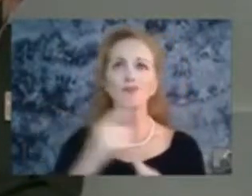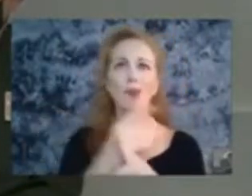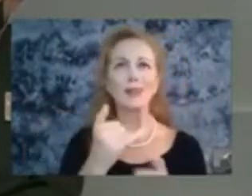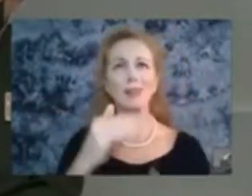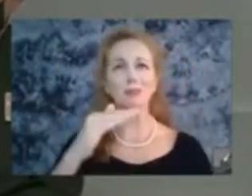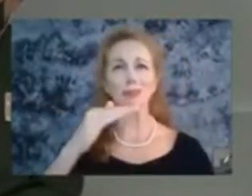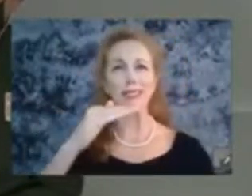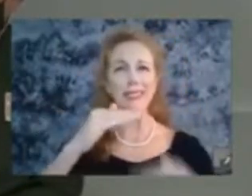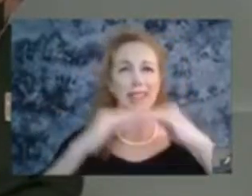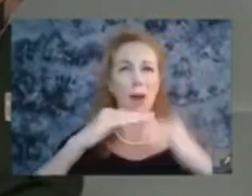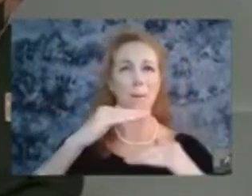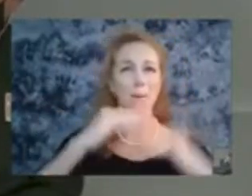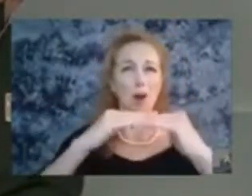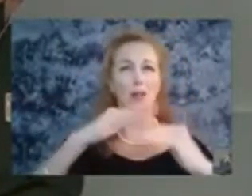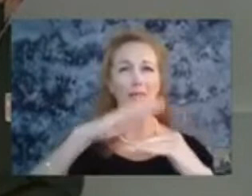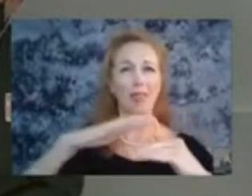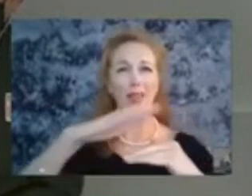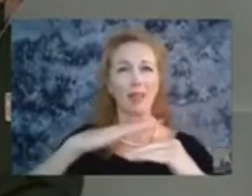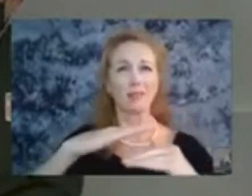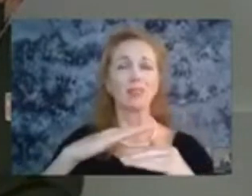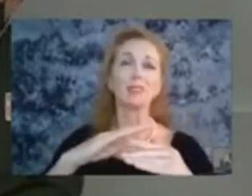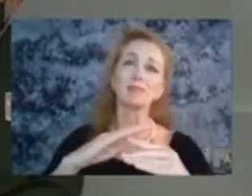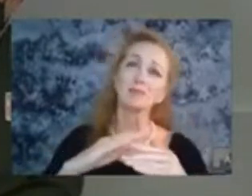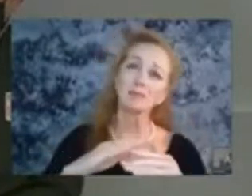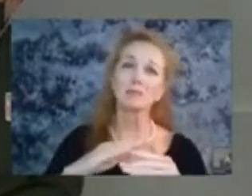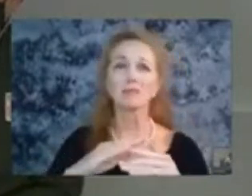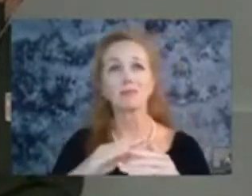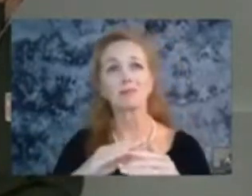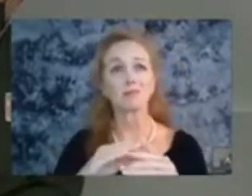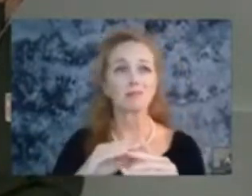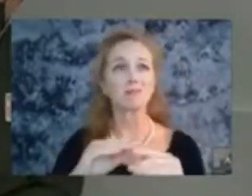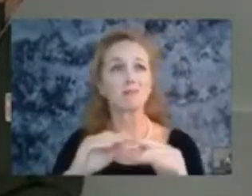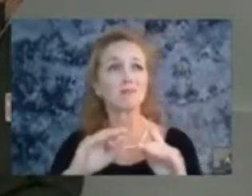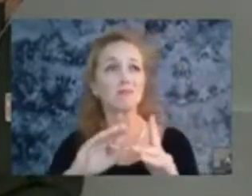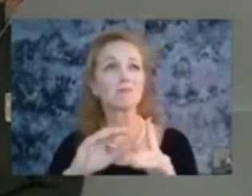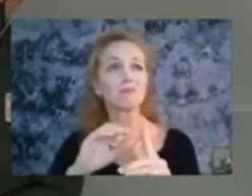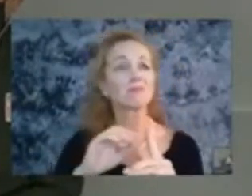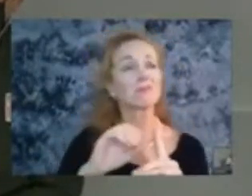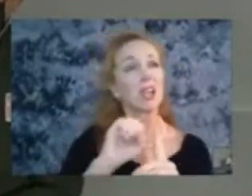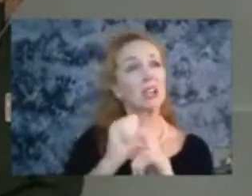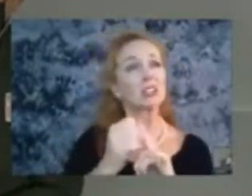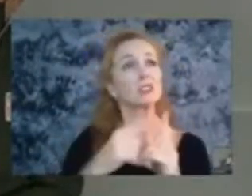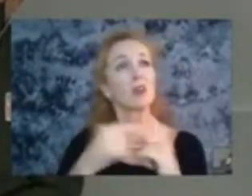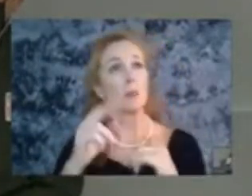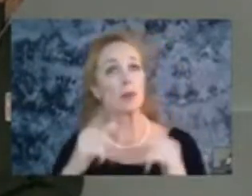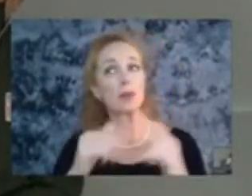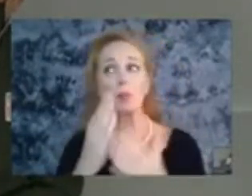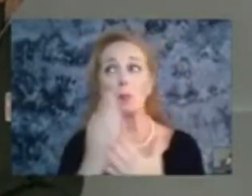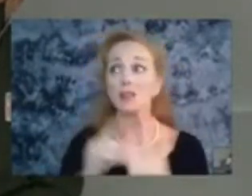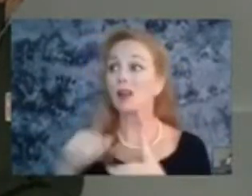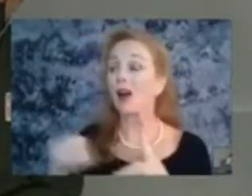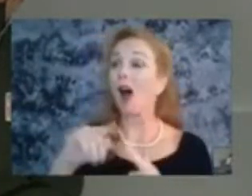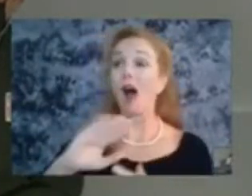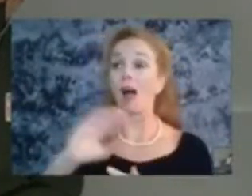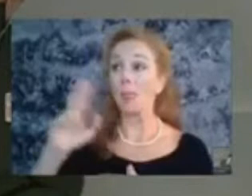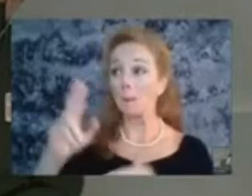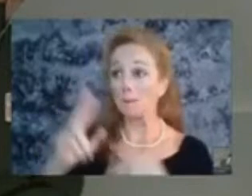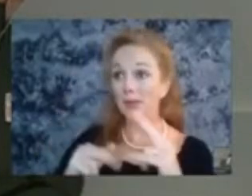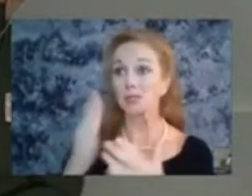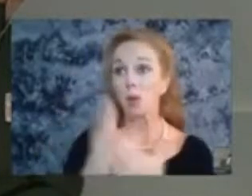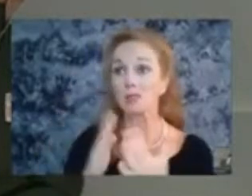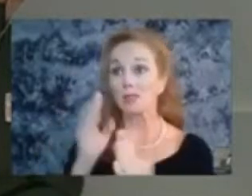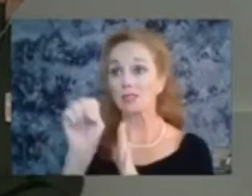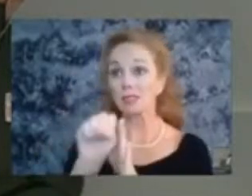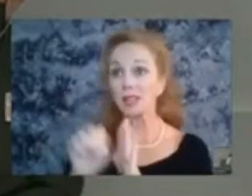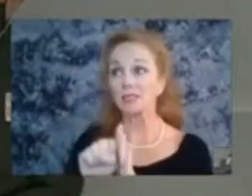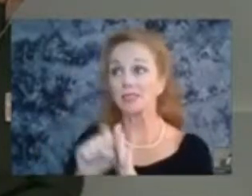top part of that for the condition of our buildings, because I've been through parts of our state. The buildings are in